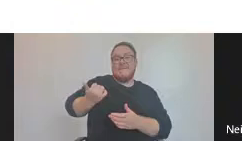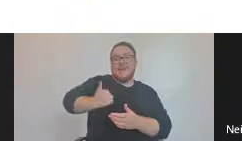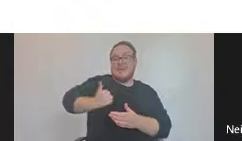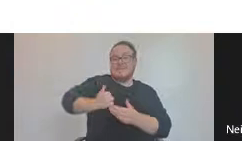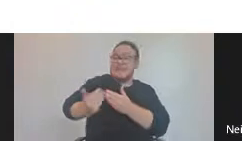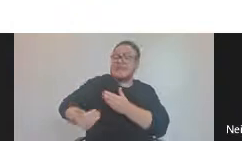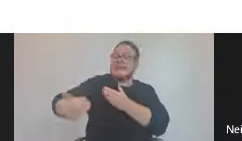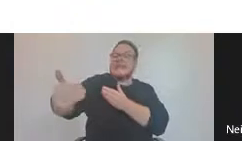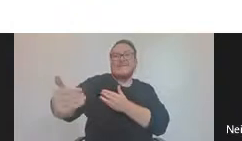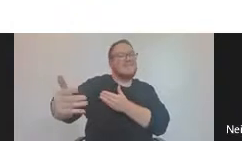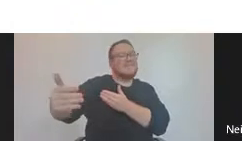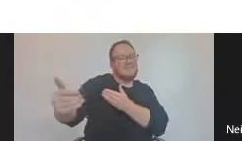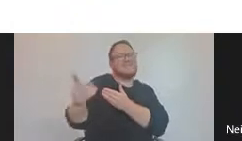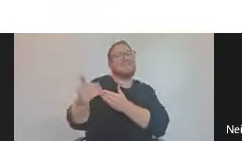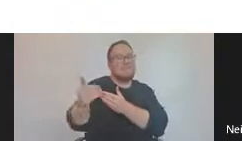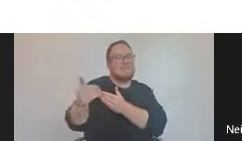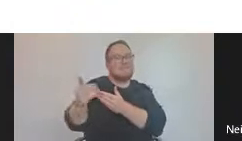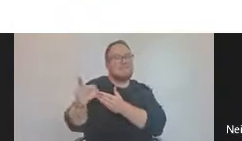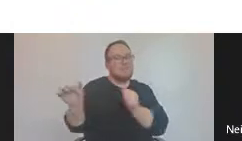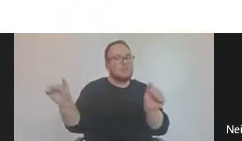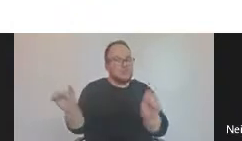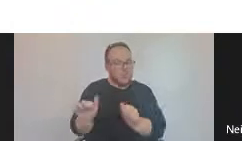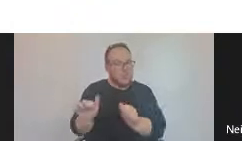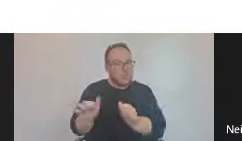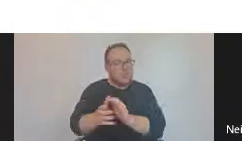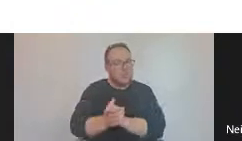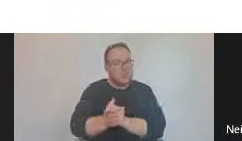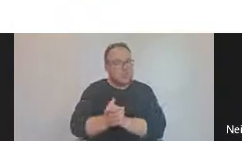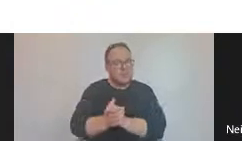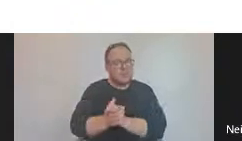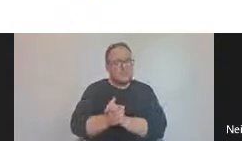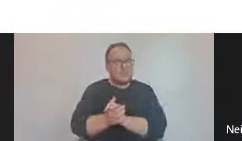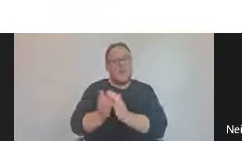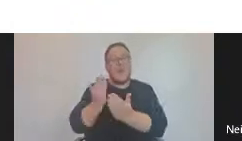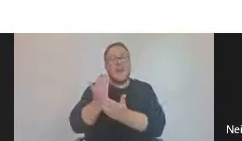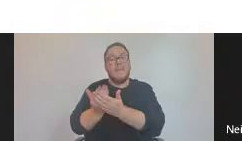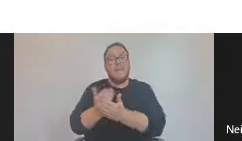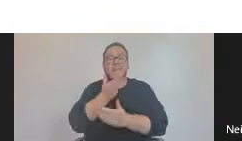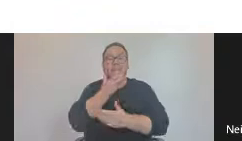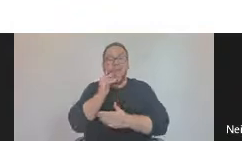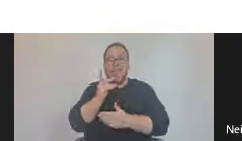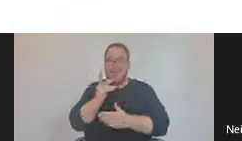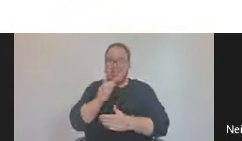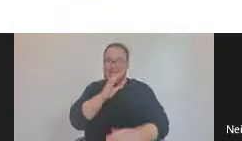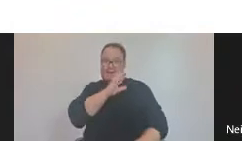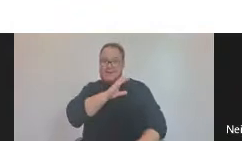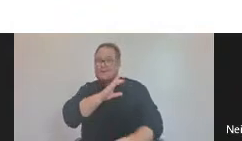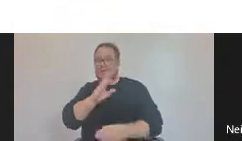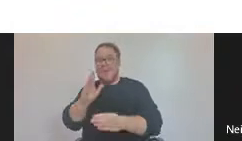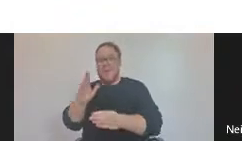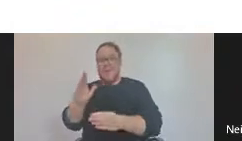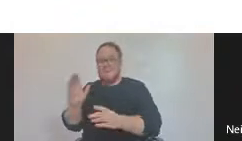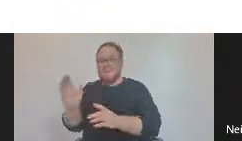Staffordshire age of 75 and over die of cancer than in the rest of the country.